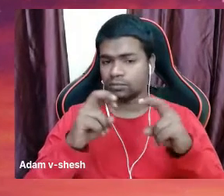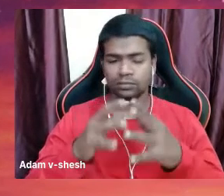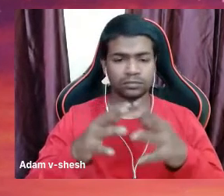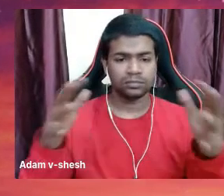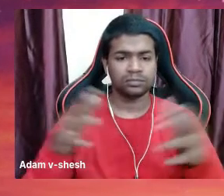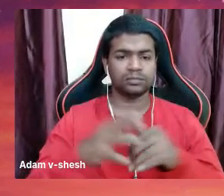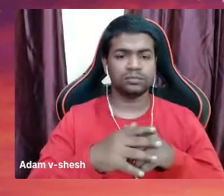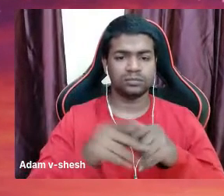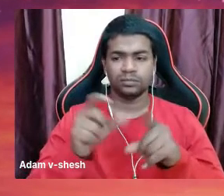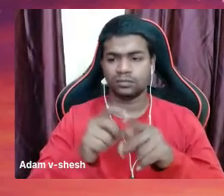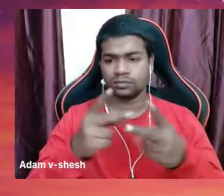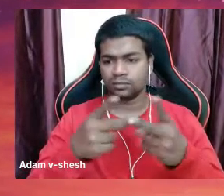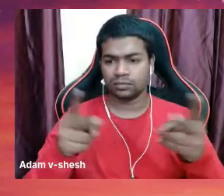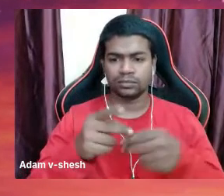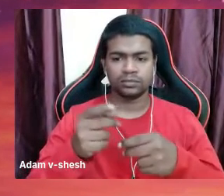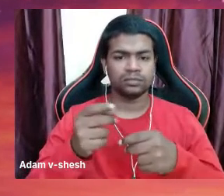enhance the